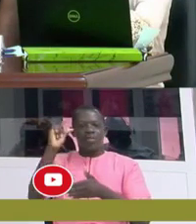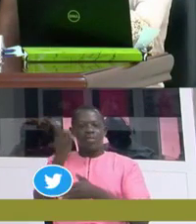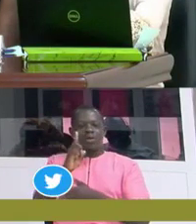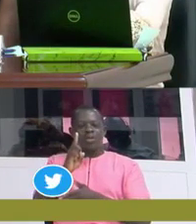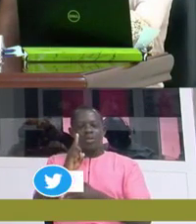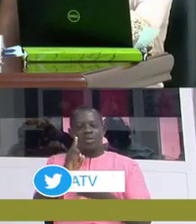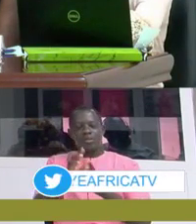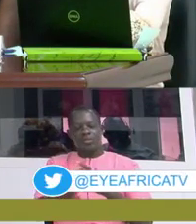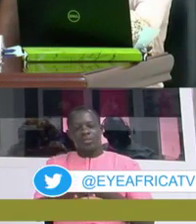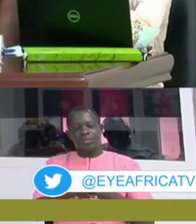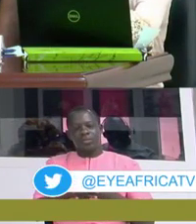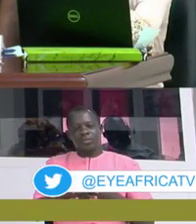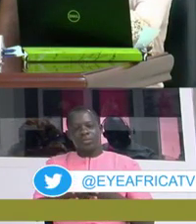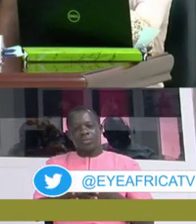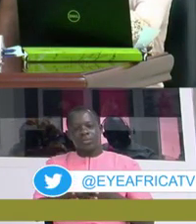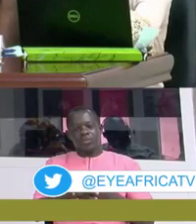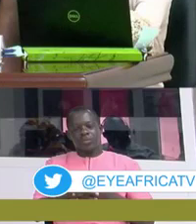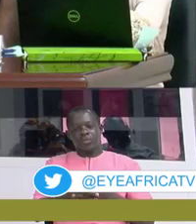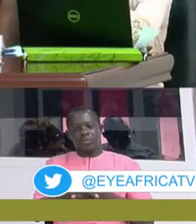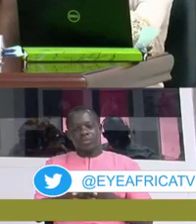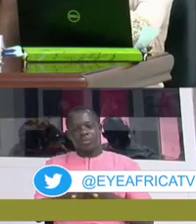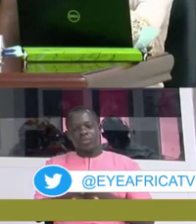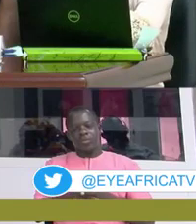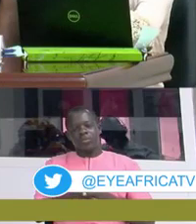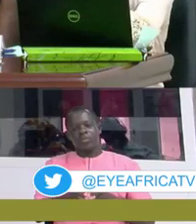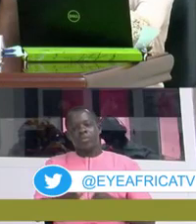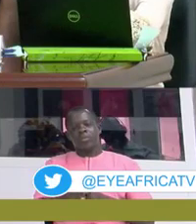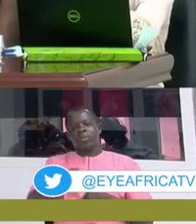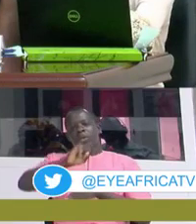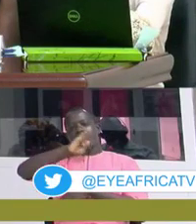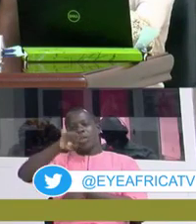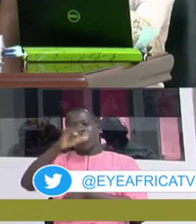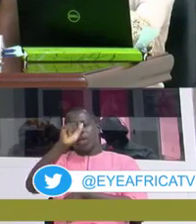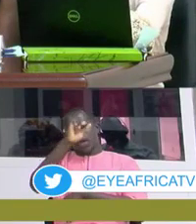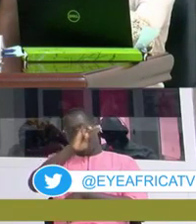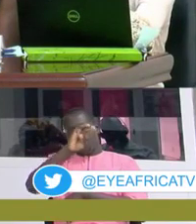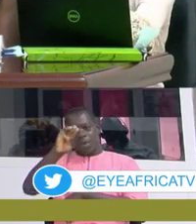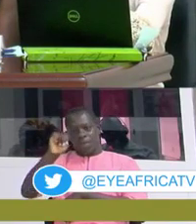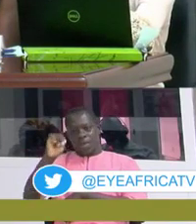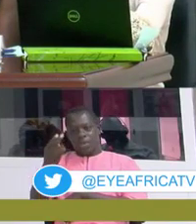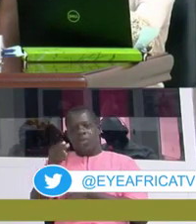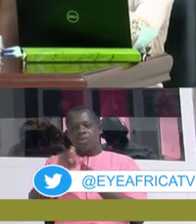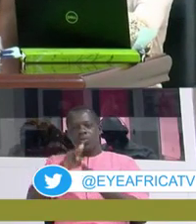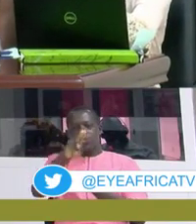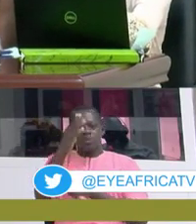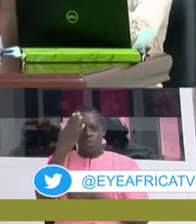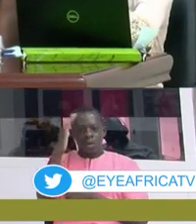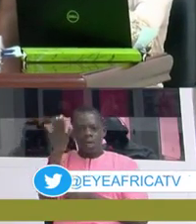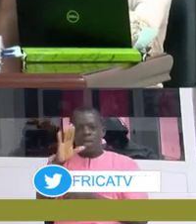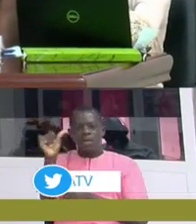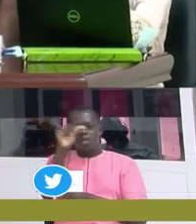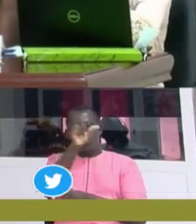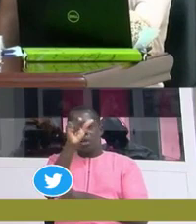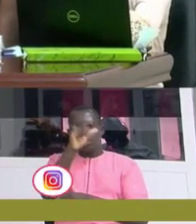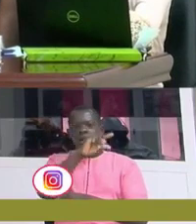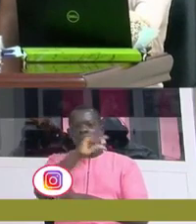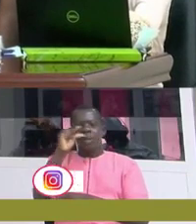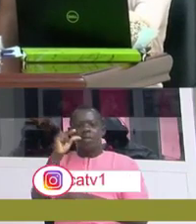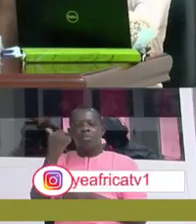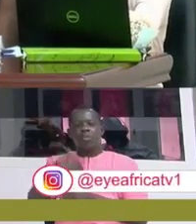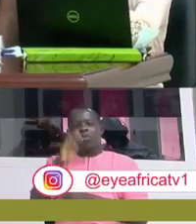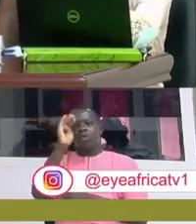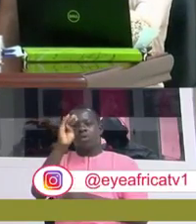Akondogudu. Musa Jamme. Do you know of any other name by which he is called? Malian